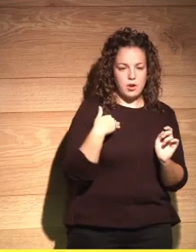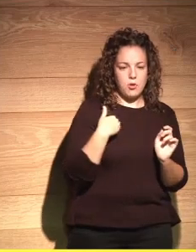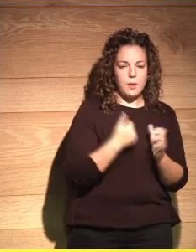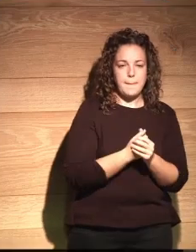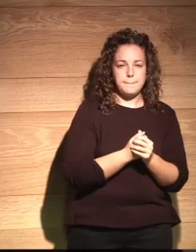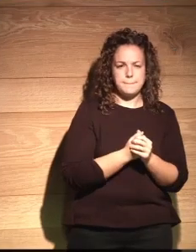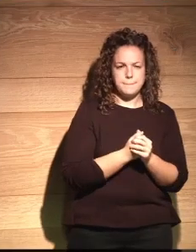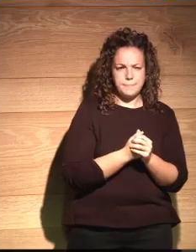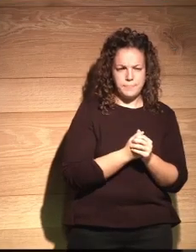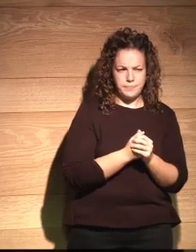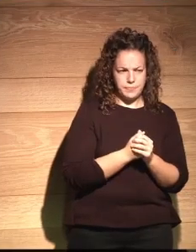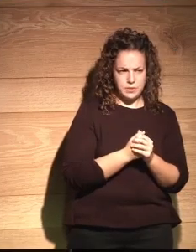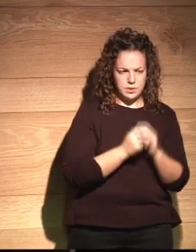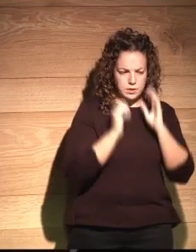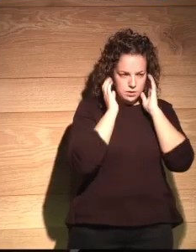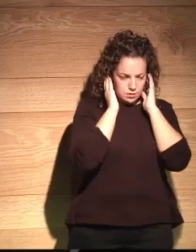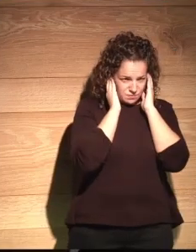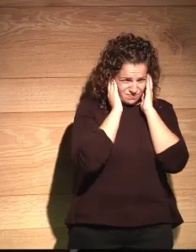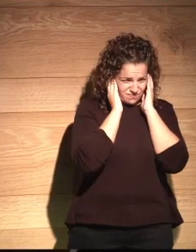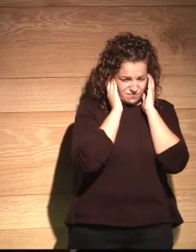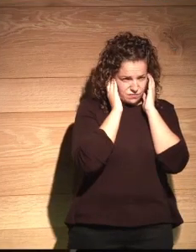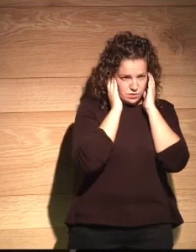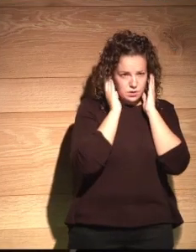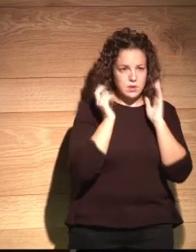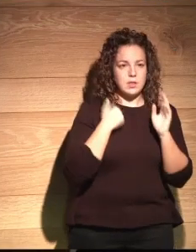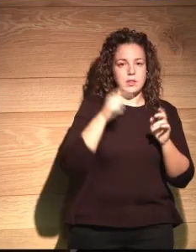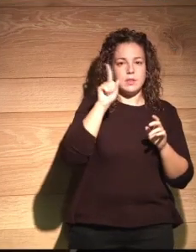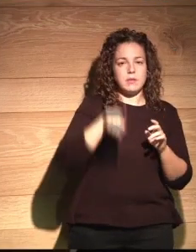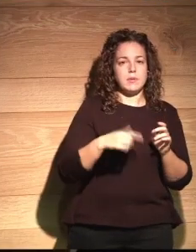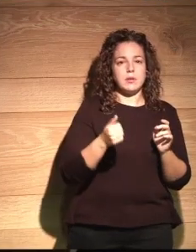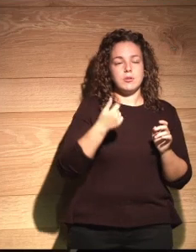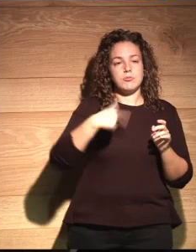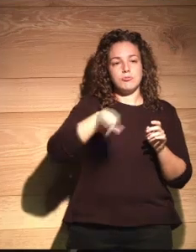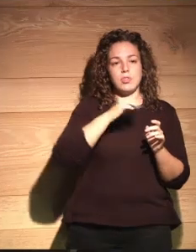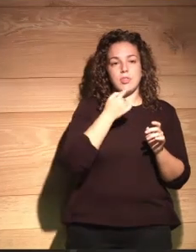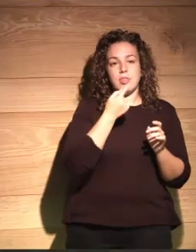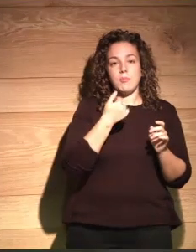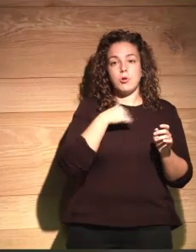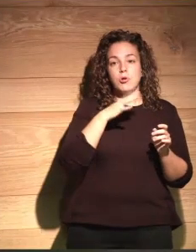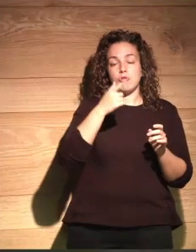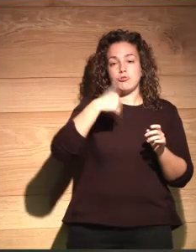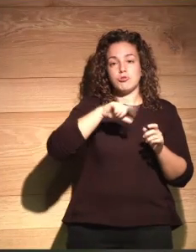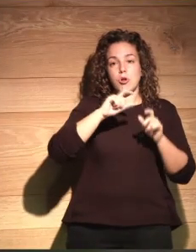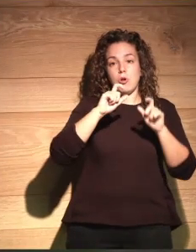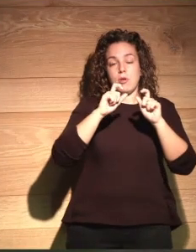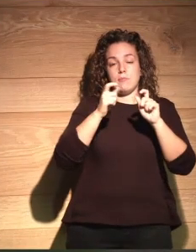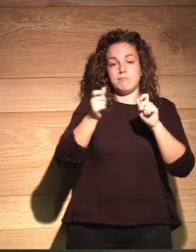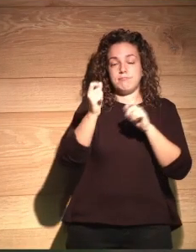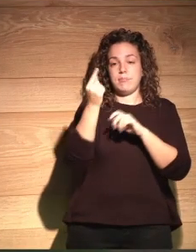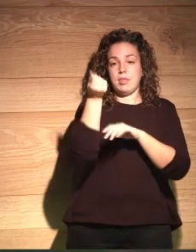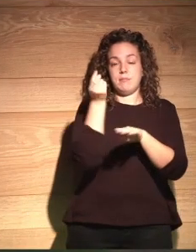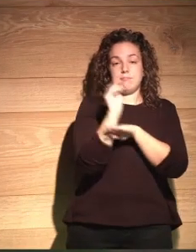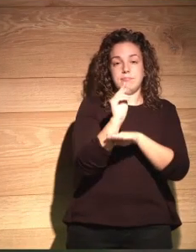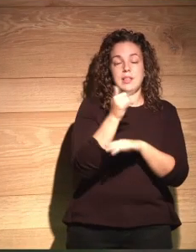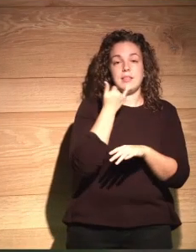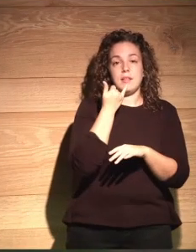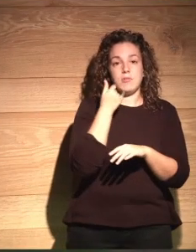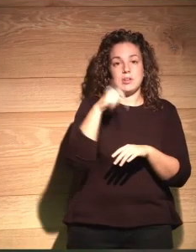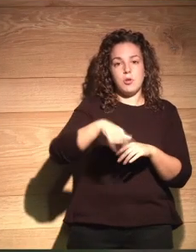maps we did. I decided to show this because we are here hosted by Fundación Telefónica. And this is a very old project. It's a project